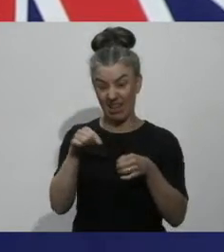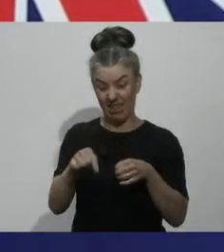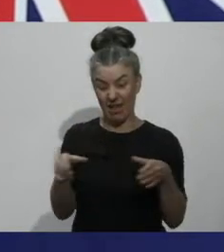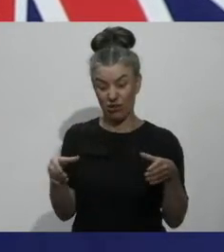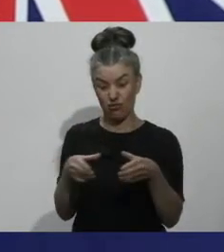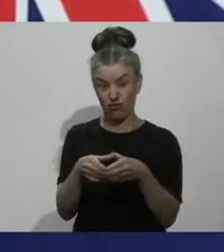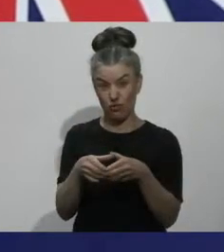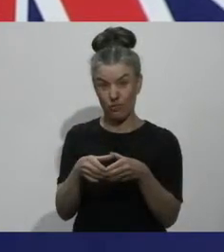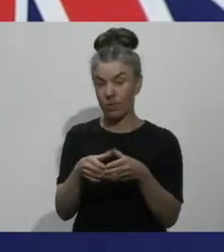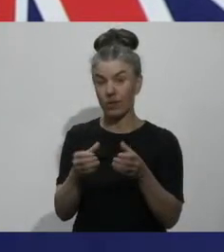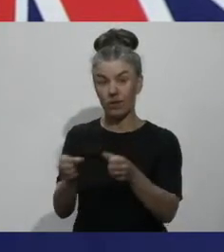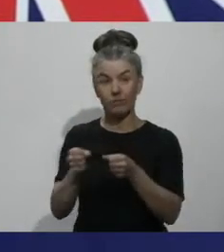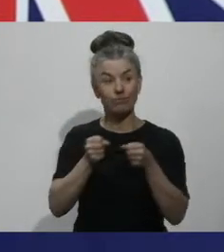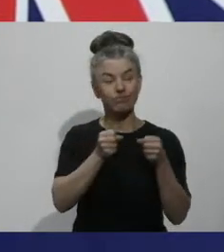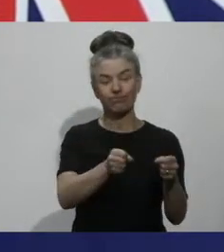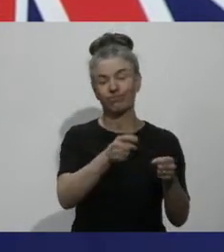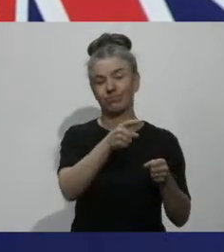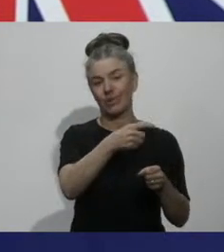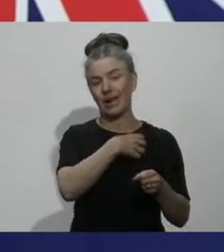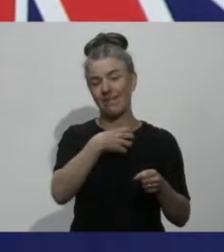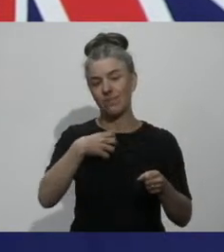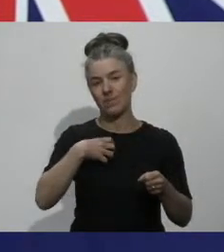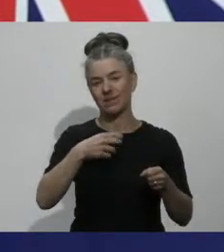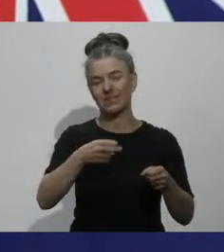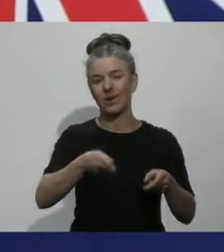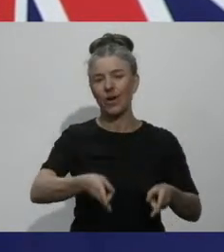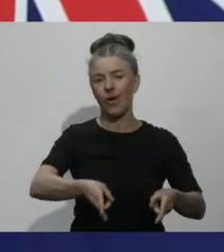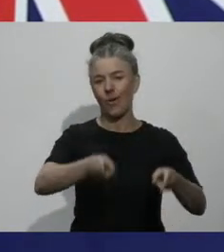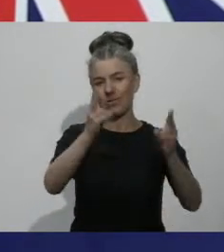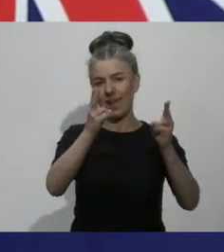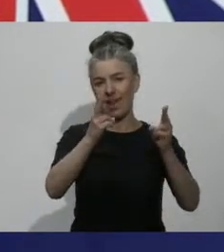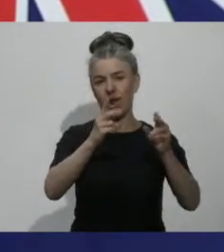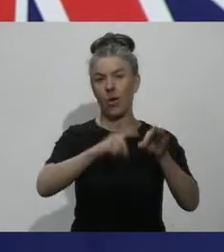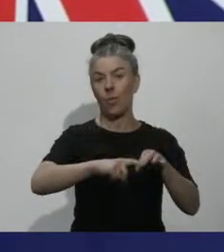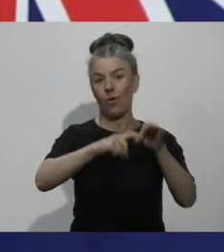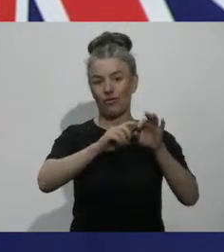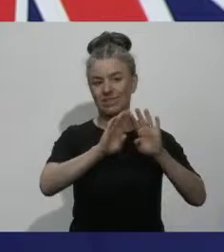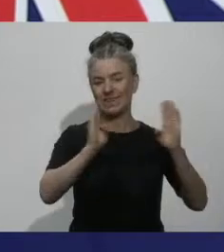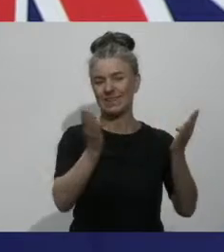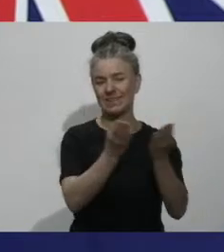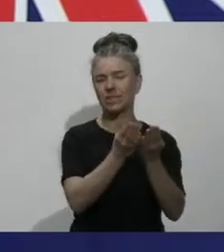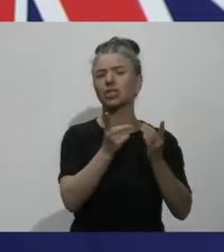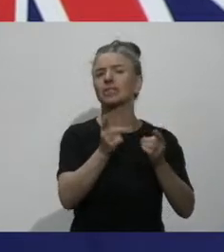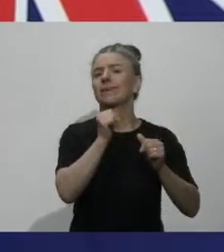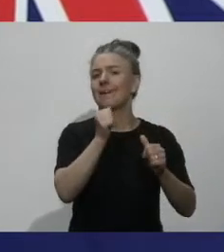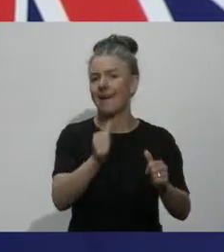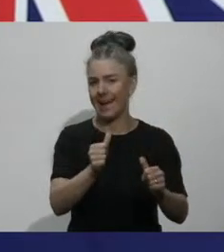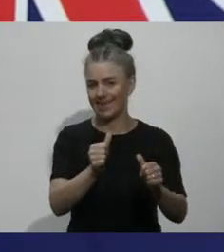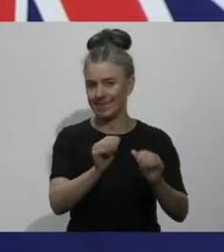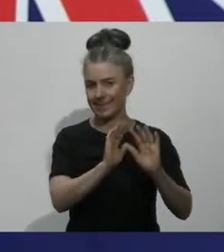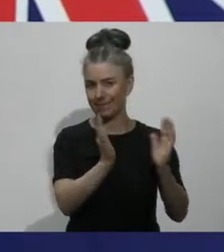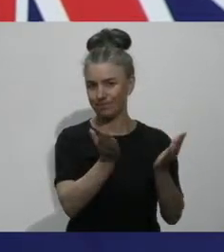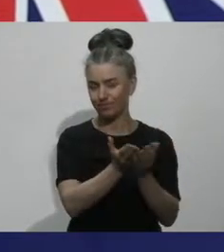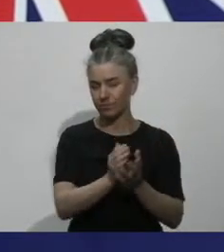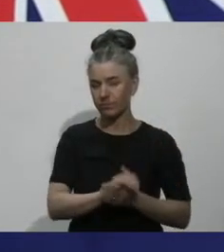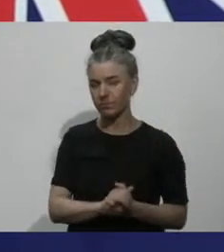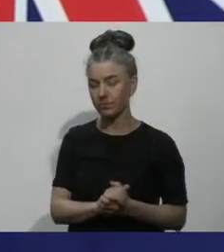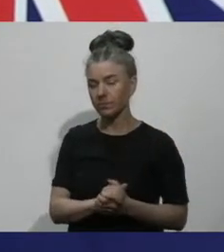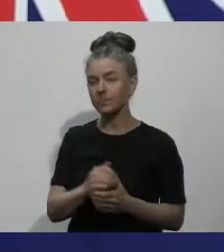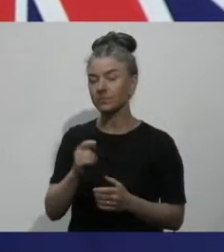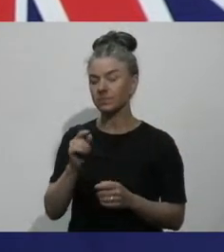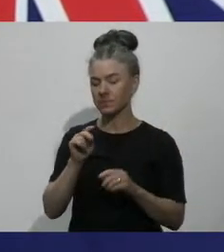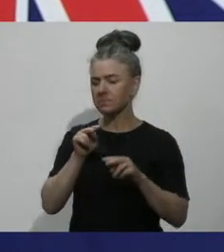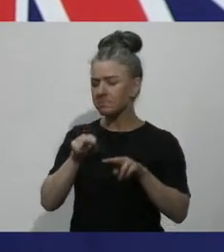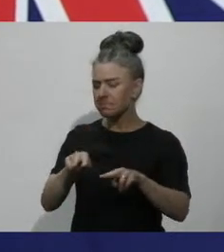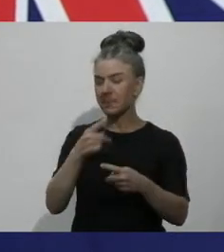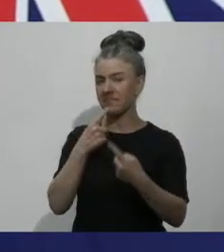government-managed quarantine as a precautionary measure. There are signs we have found this outbreak